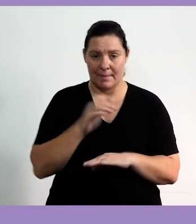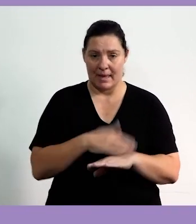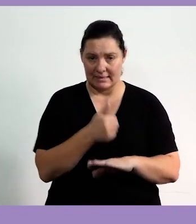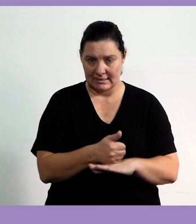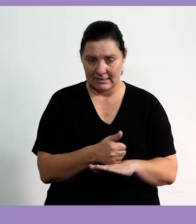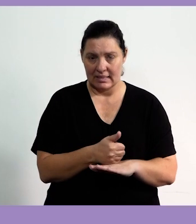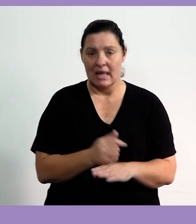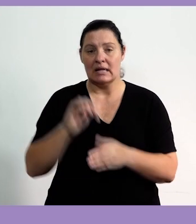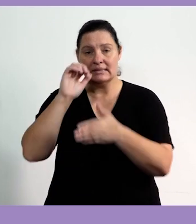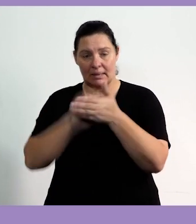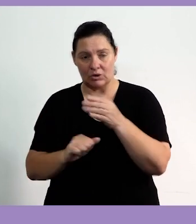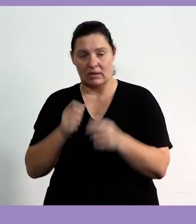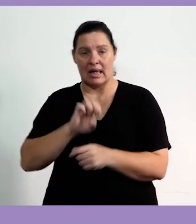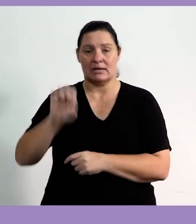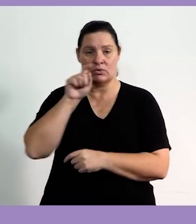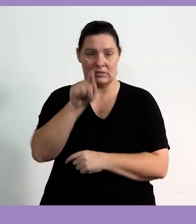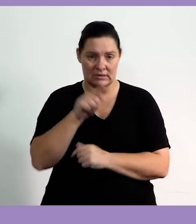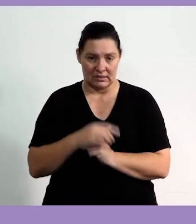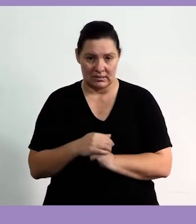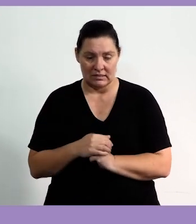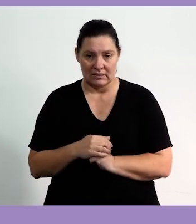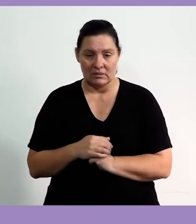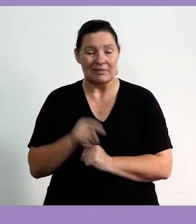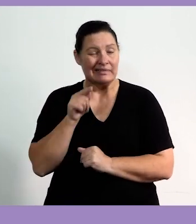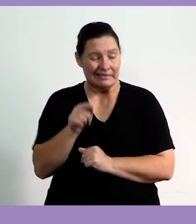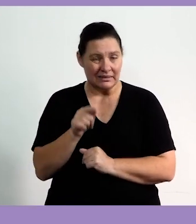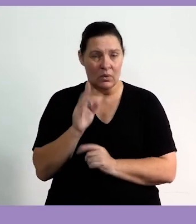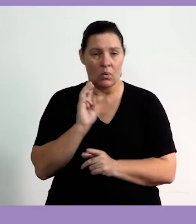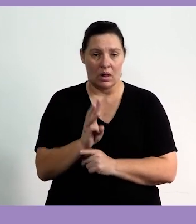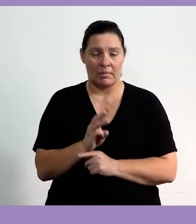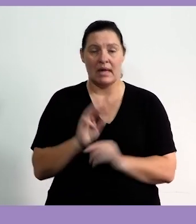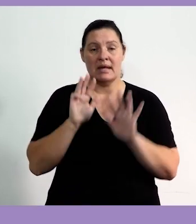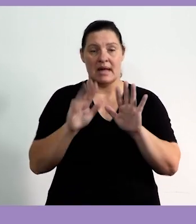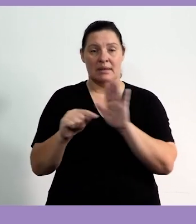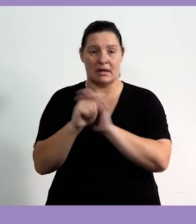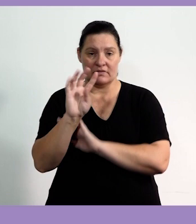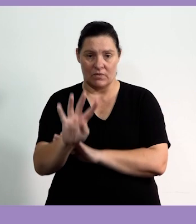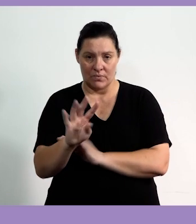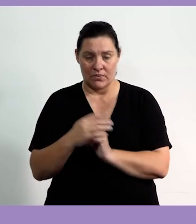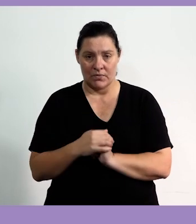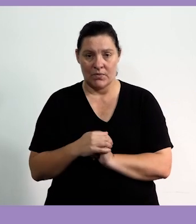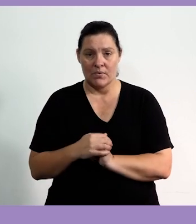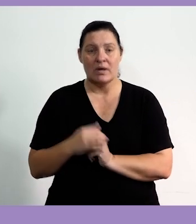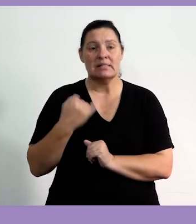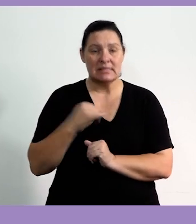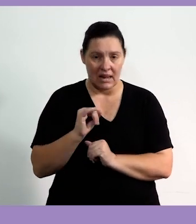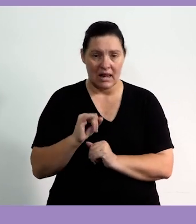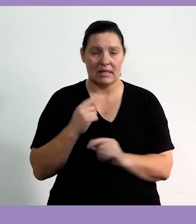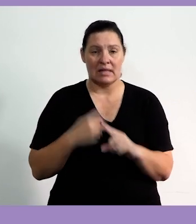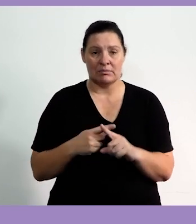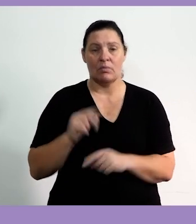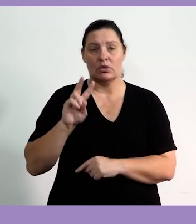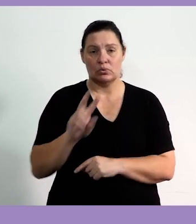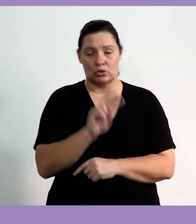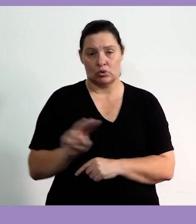to keep the base and we are going to subtract the exponents. So that is going to be 9 minus 4. And we are still